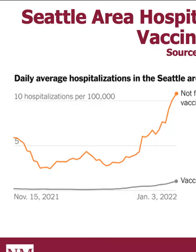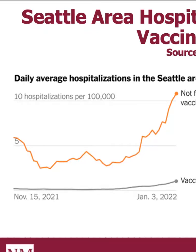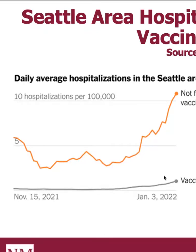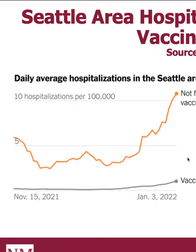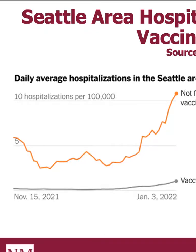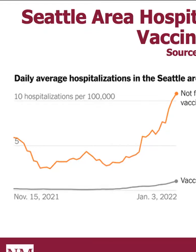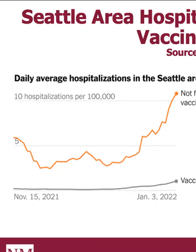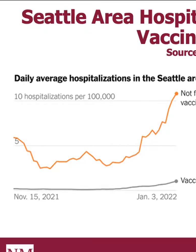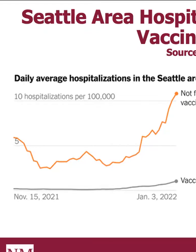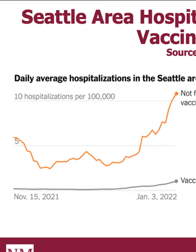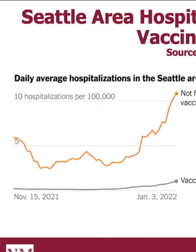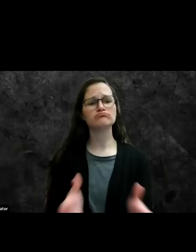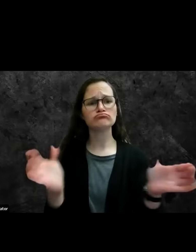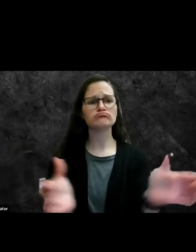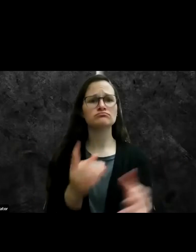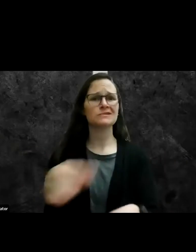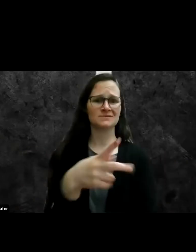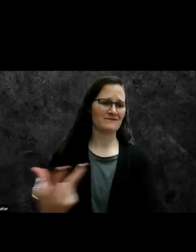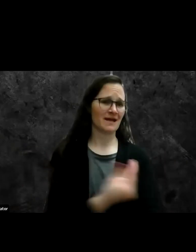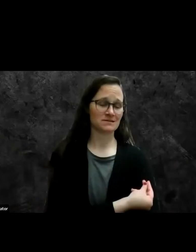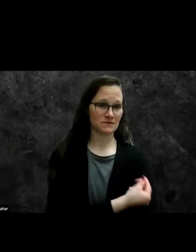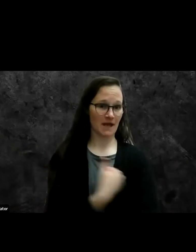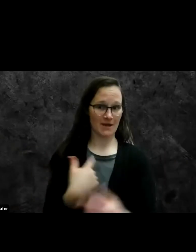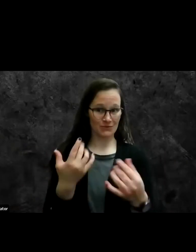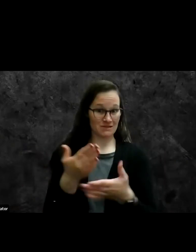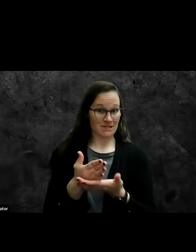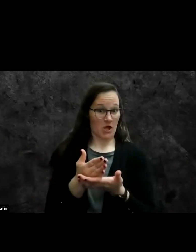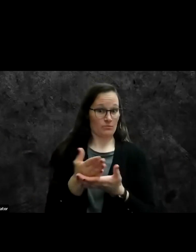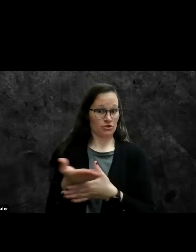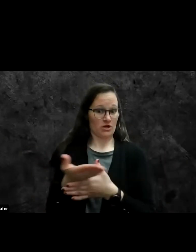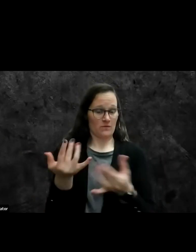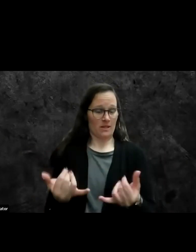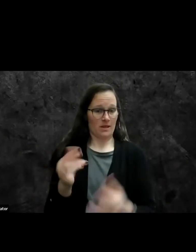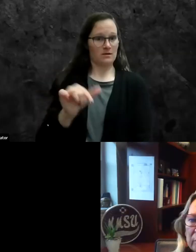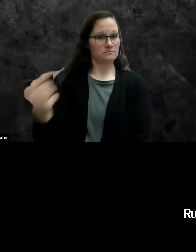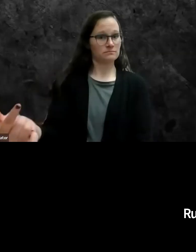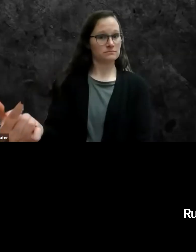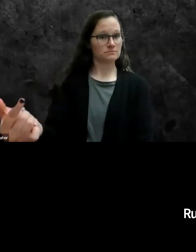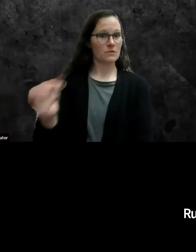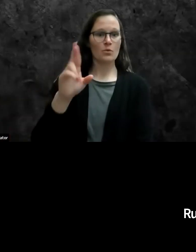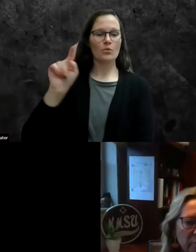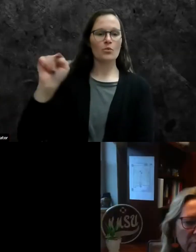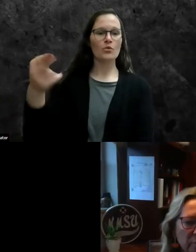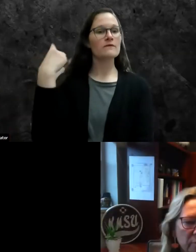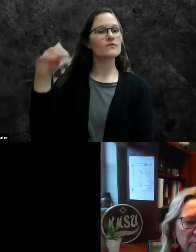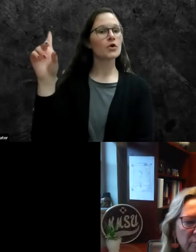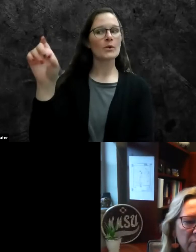and get their vaccine. So with that, I will stop sharing and turn it back over to you, Dr. Johnston, for your